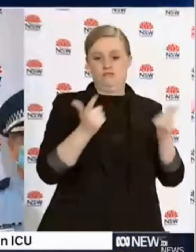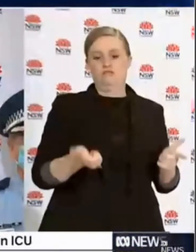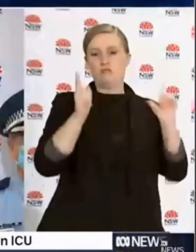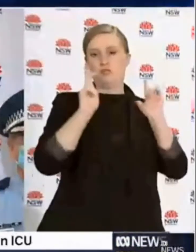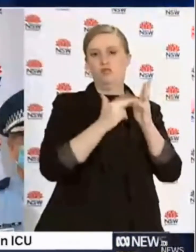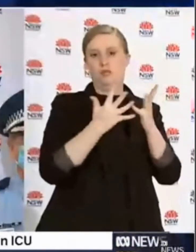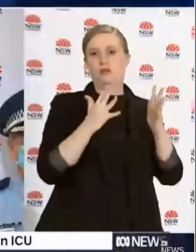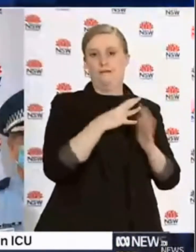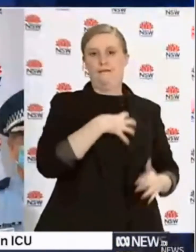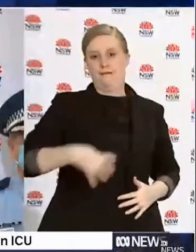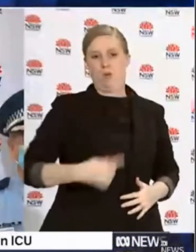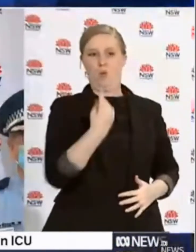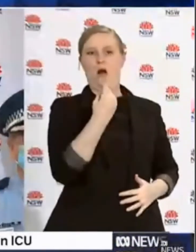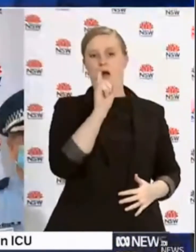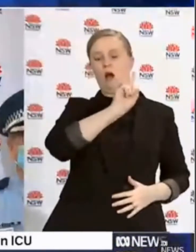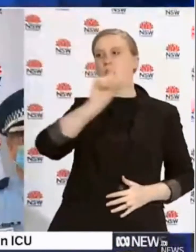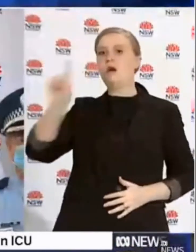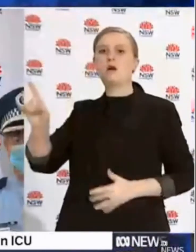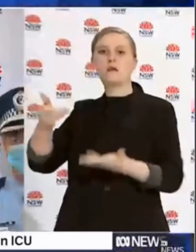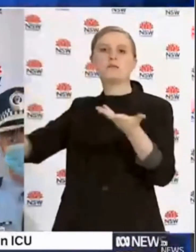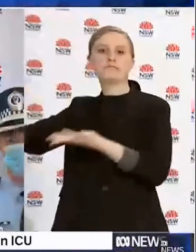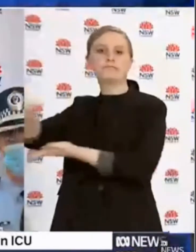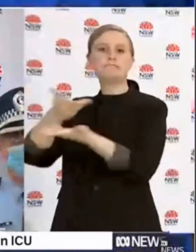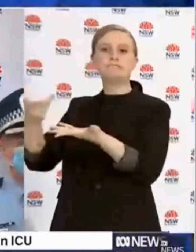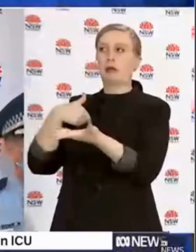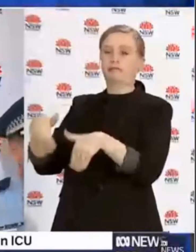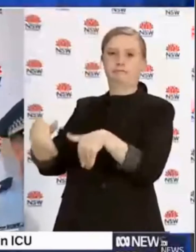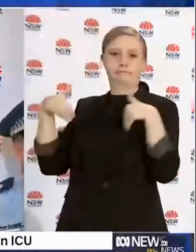position. It doesn't help having different governments